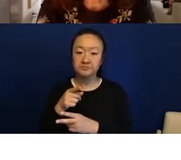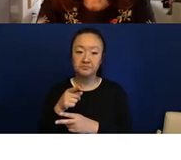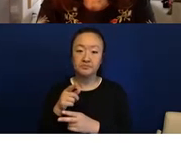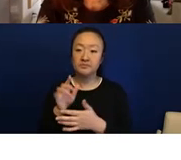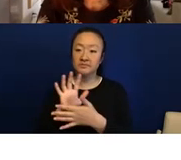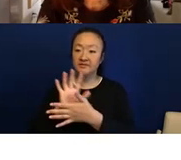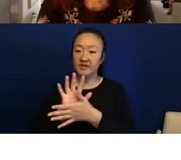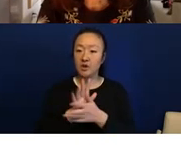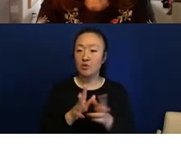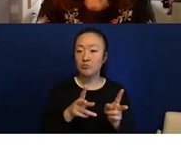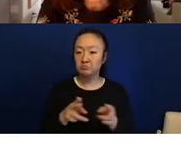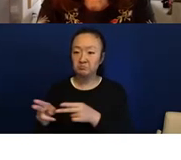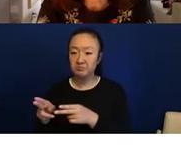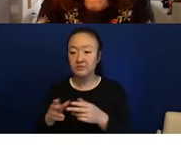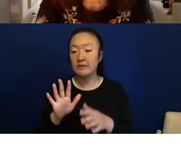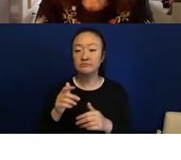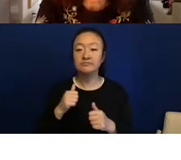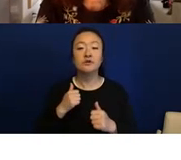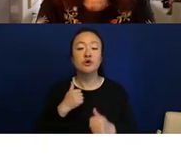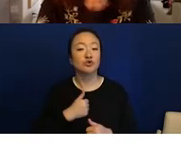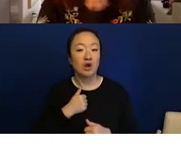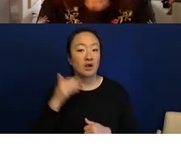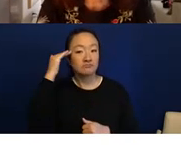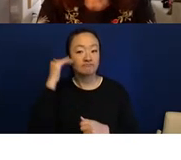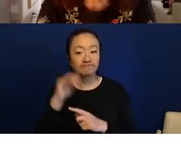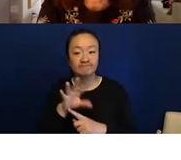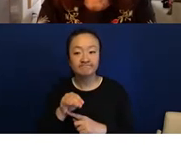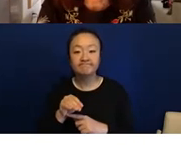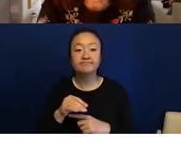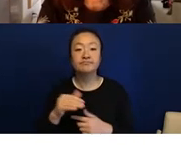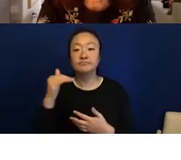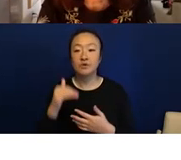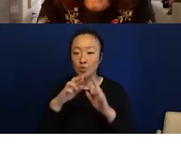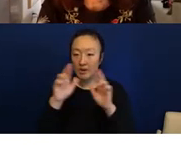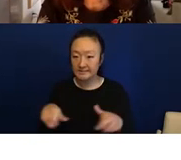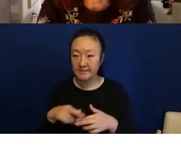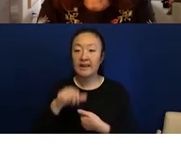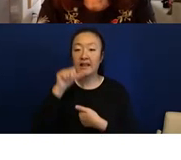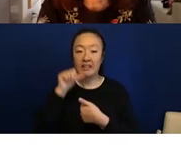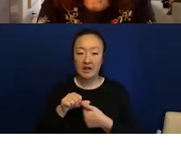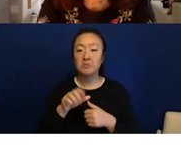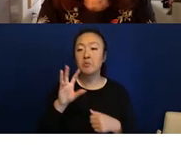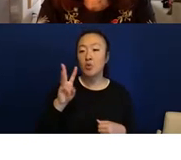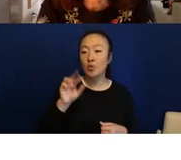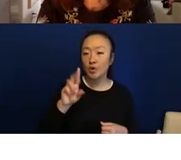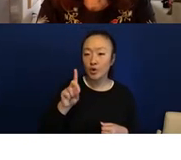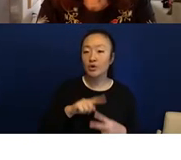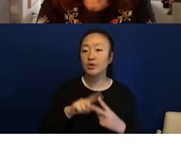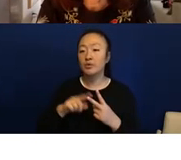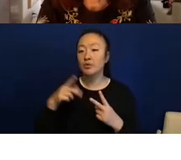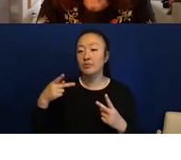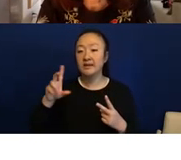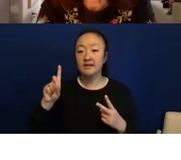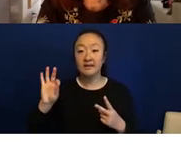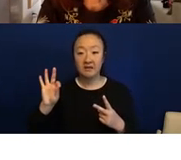video clips. Oh, sorry, your headshot and resume and your letter. So those can be a Word or a PDF